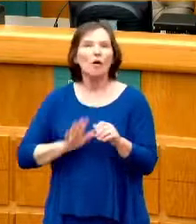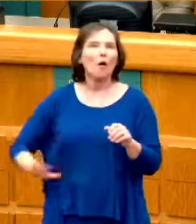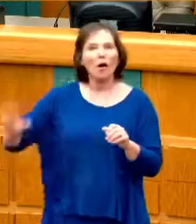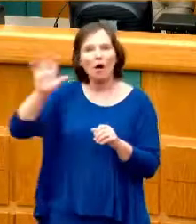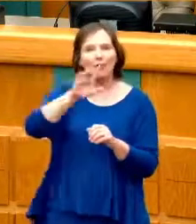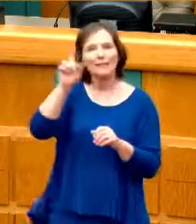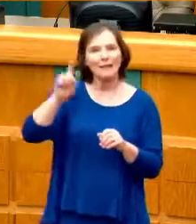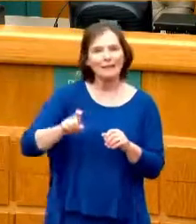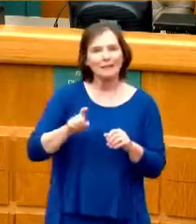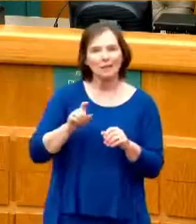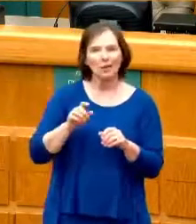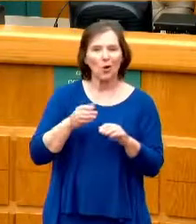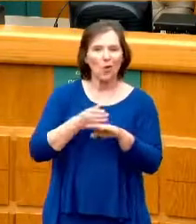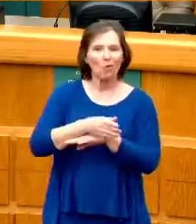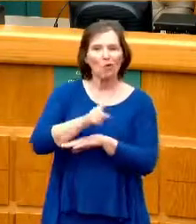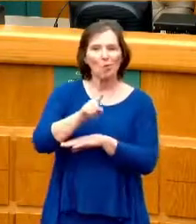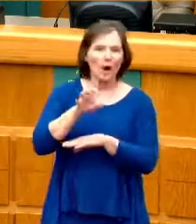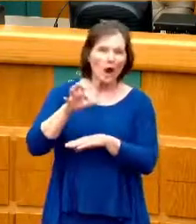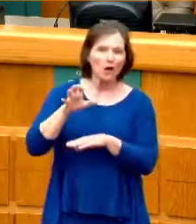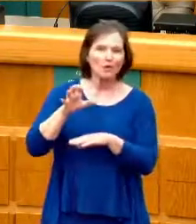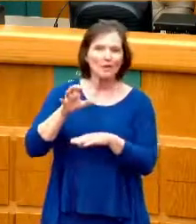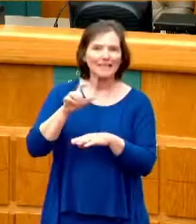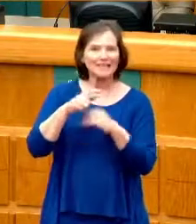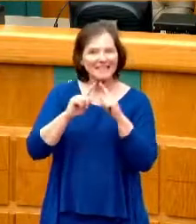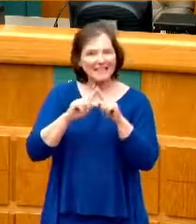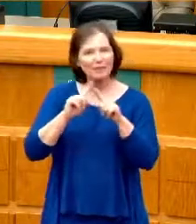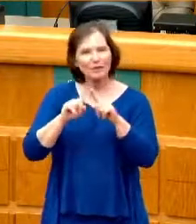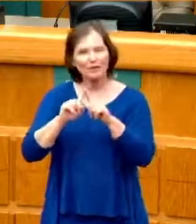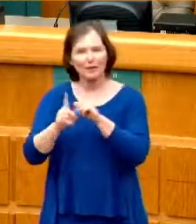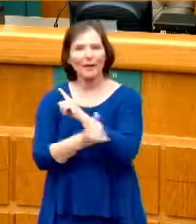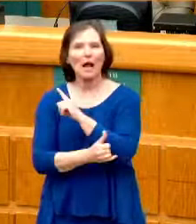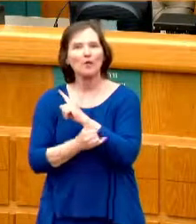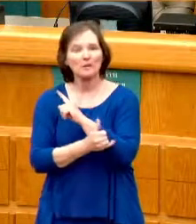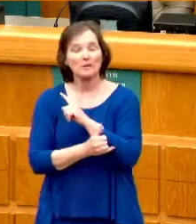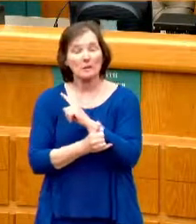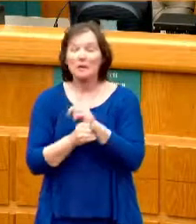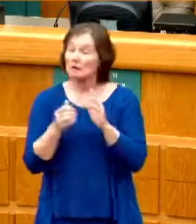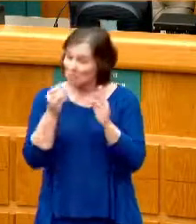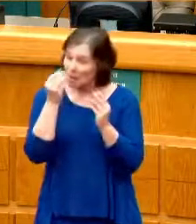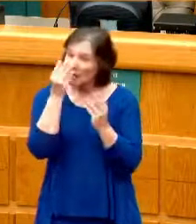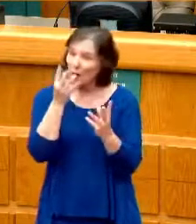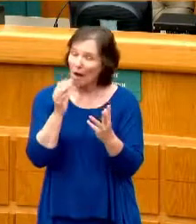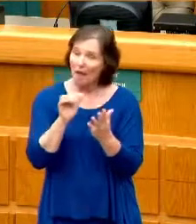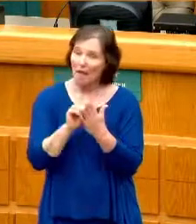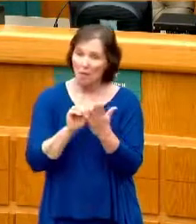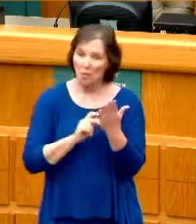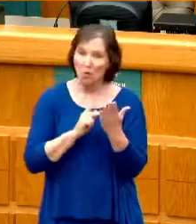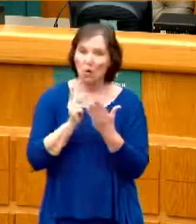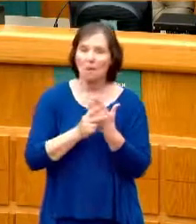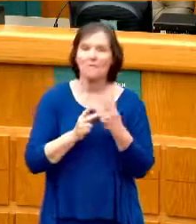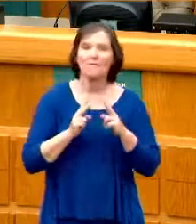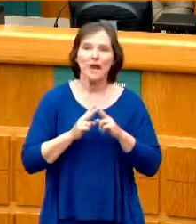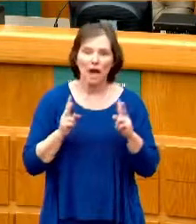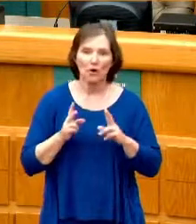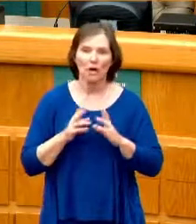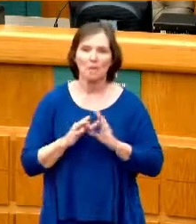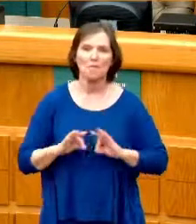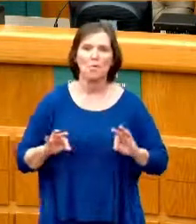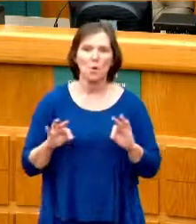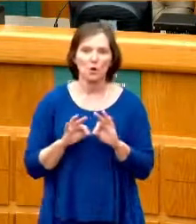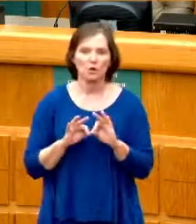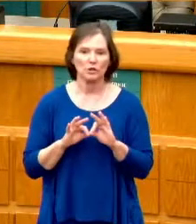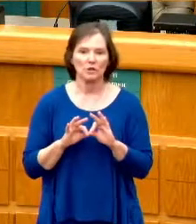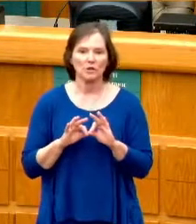throughout Texas. Just a quick note here, this program is very important to Mayor Guajardo. Vaccinating all